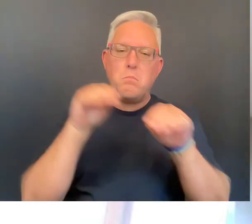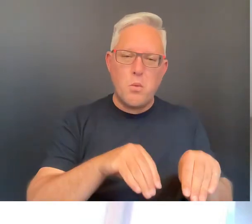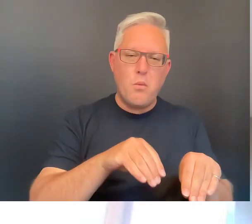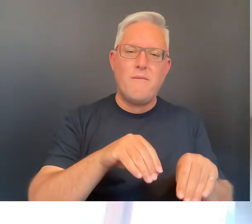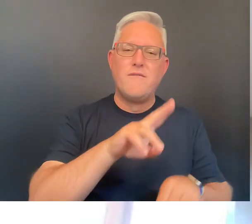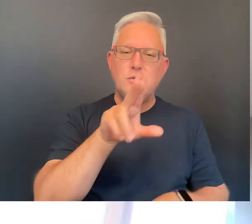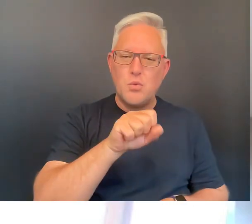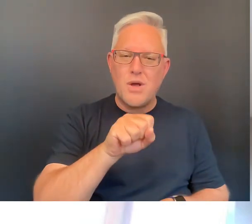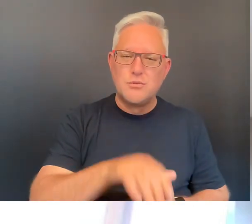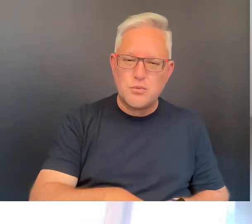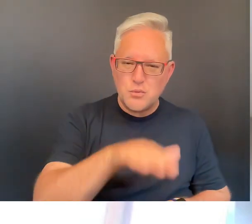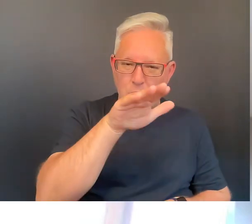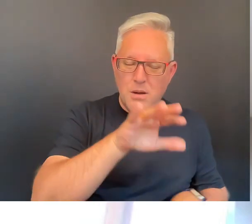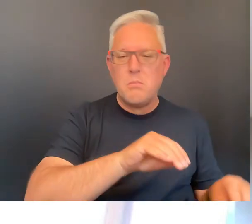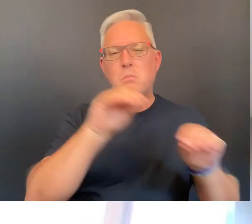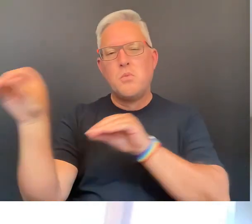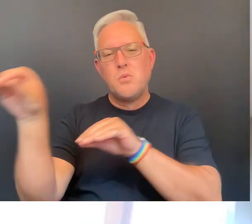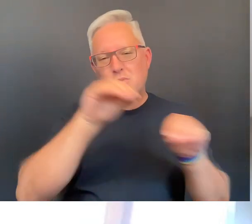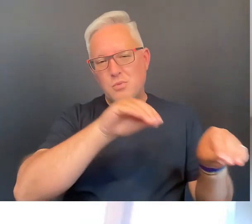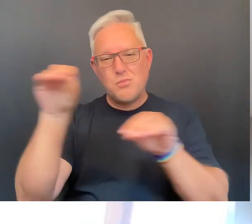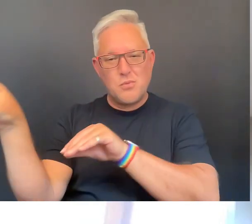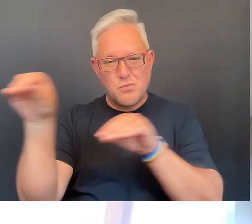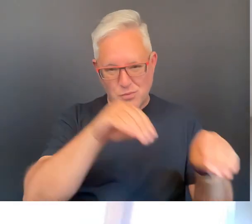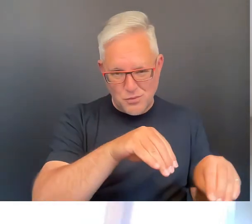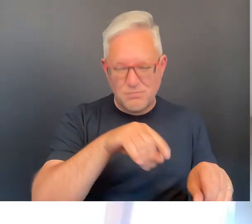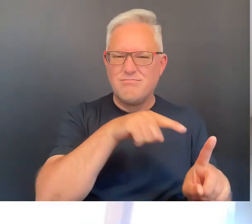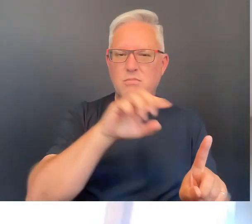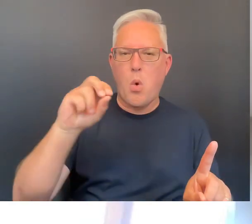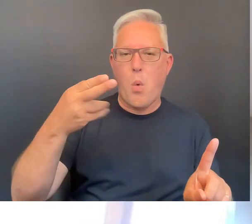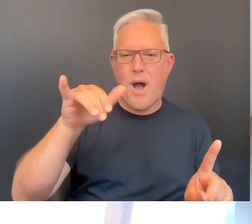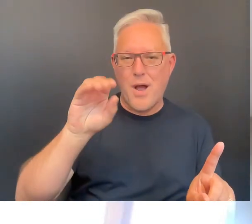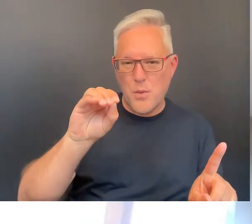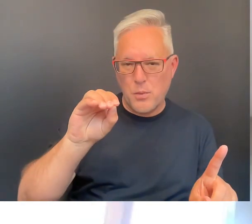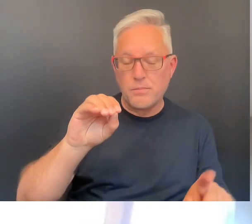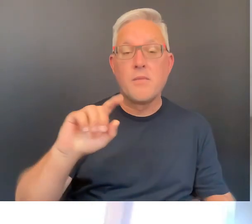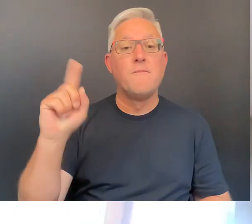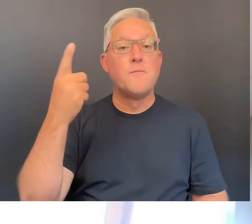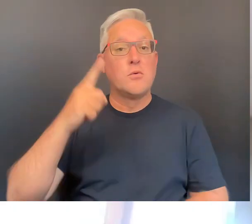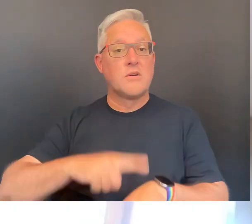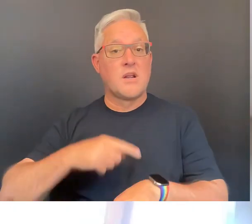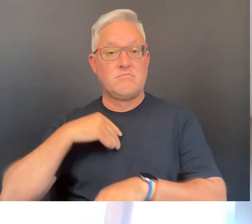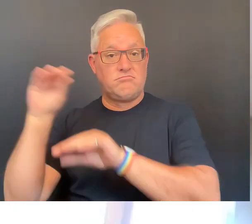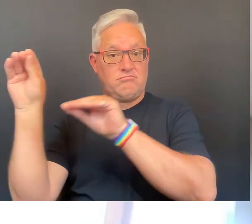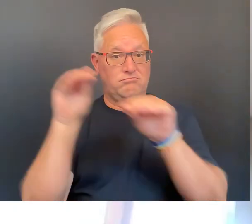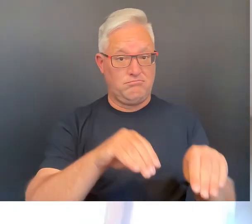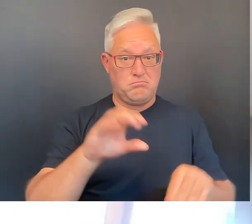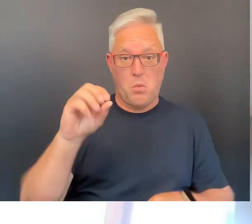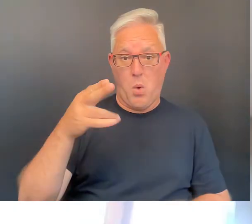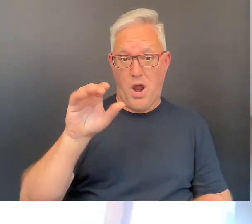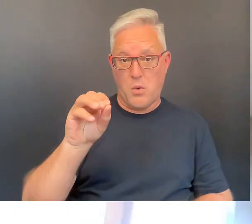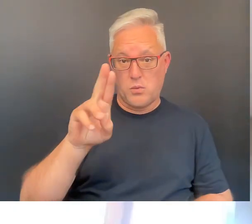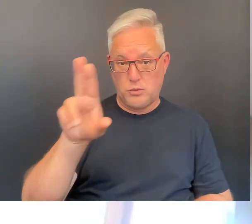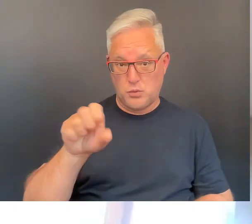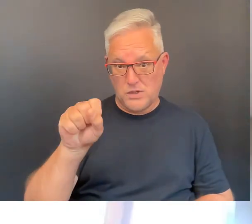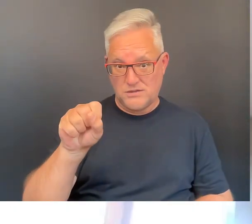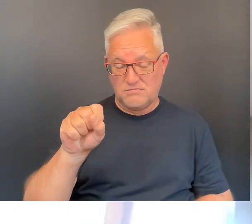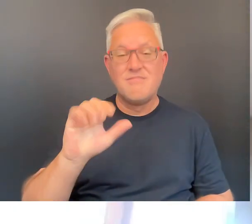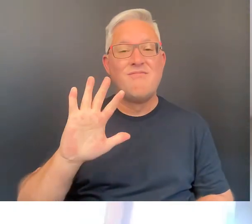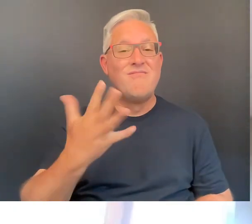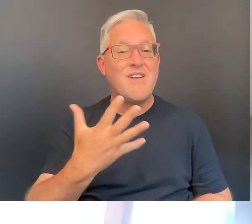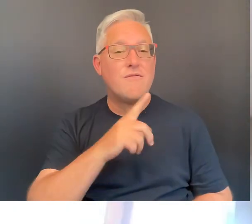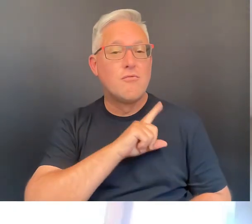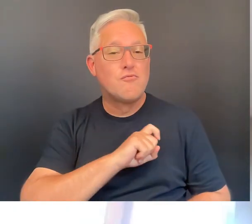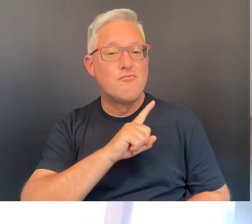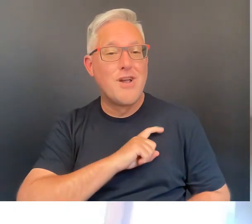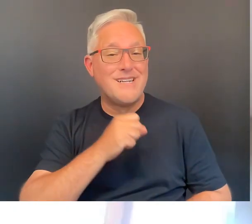in Ohio. I came the first time to the United States when in the middle of my fifth grade